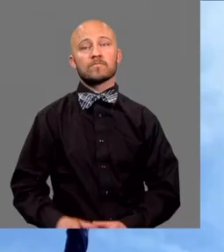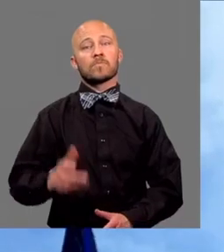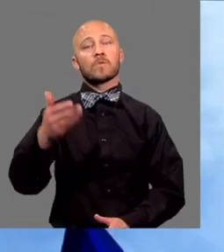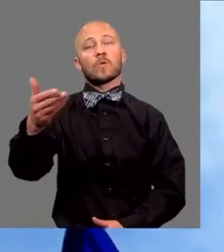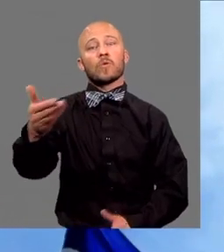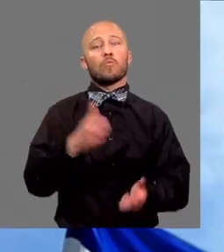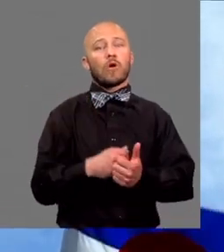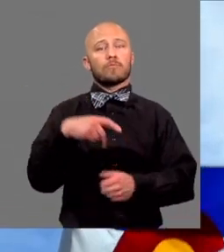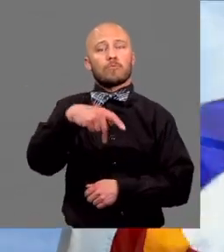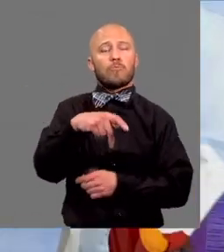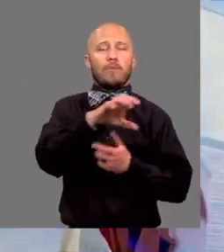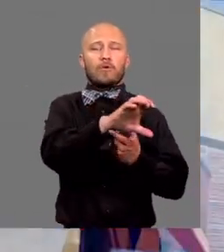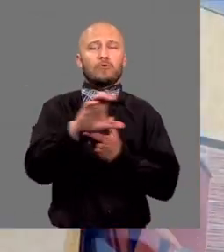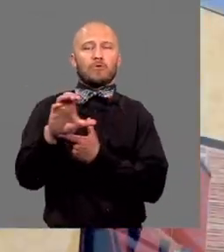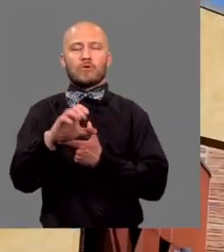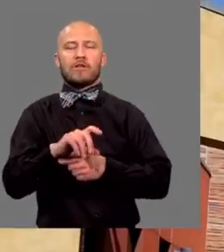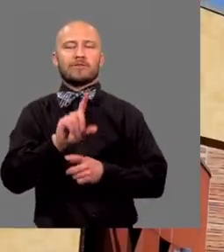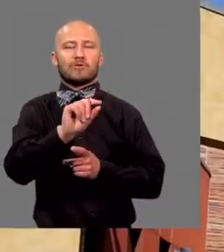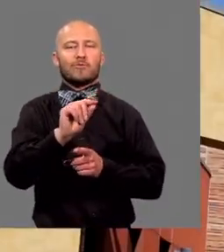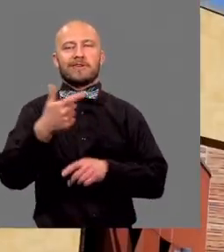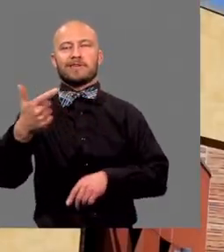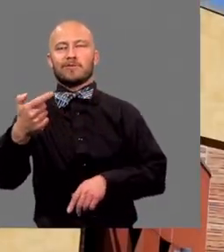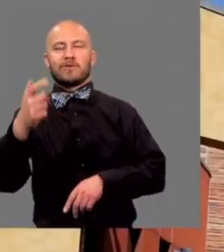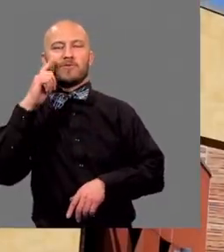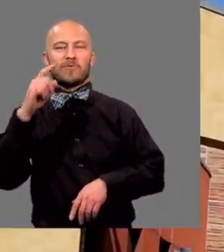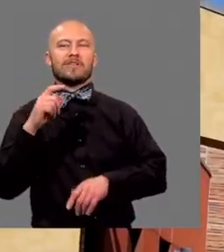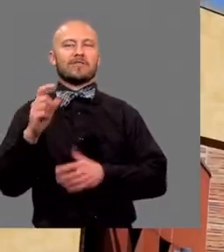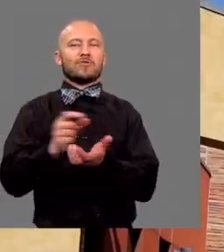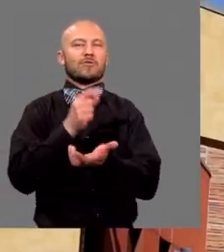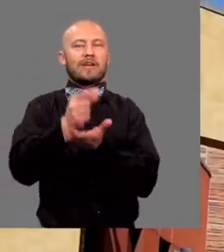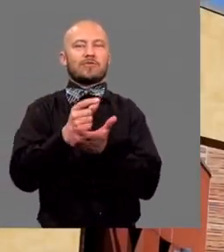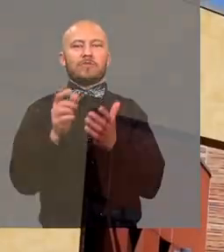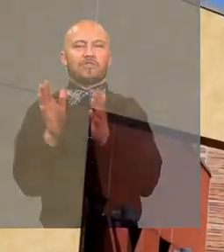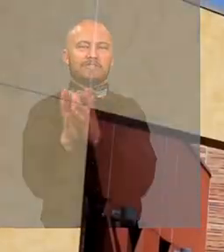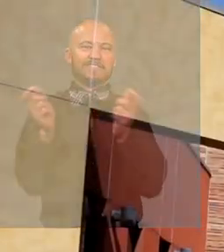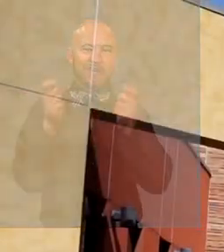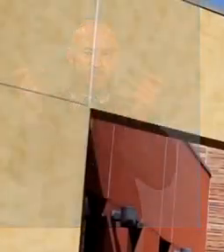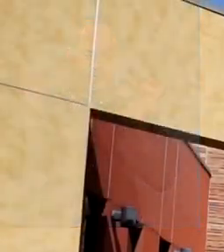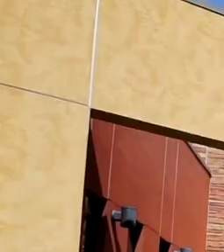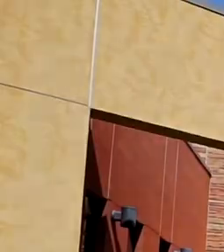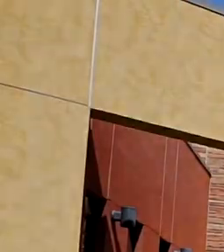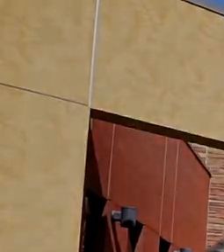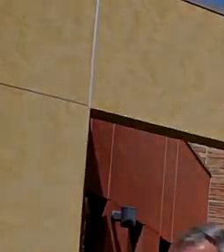Welcome to the Pueblo Community College 2021 Commencement Ceremony.